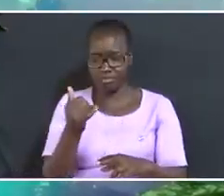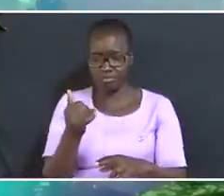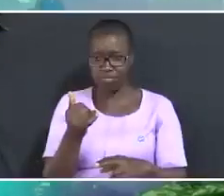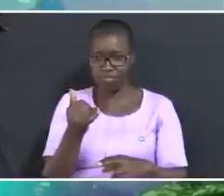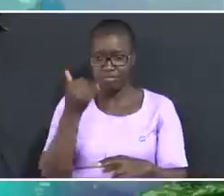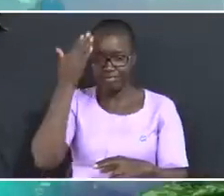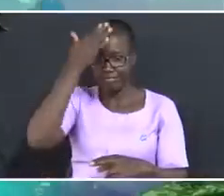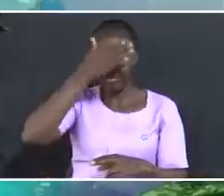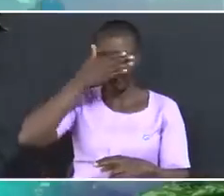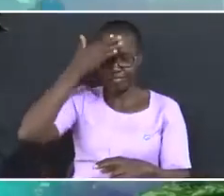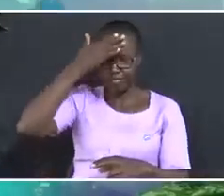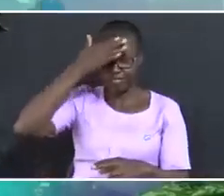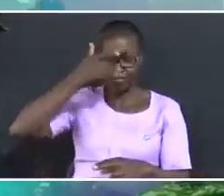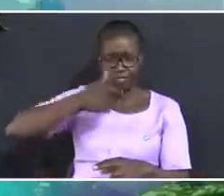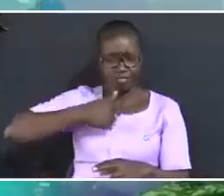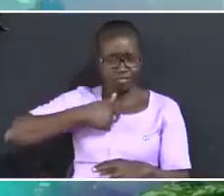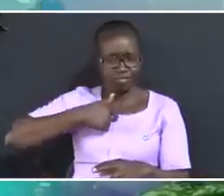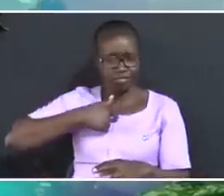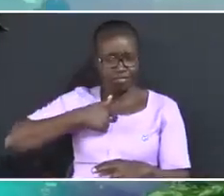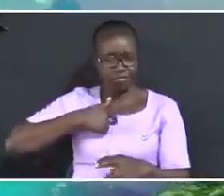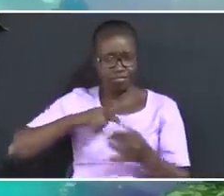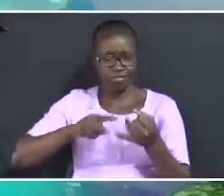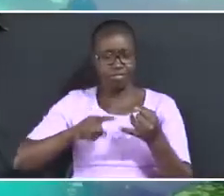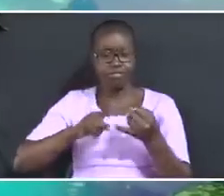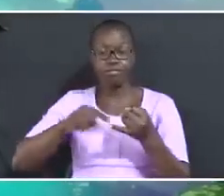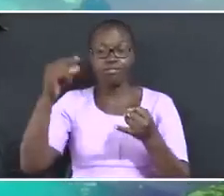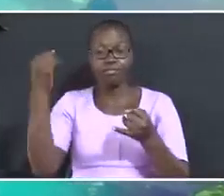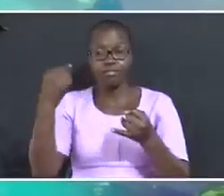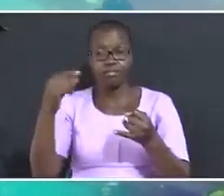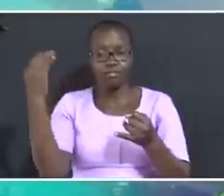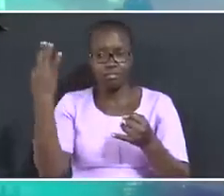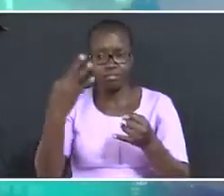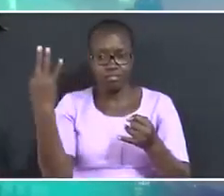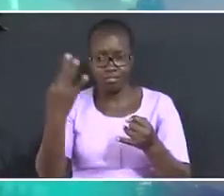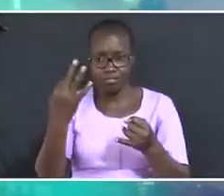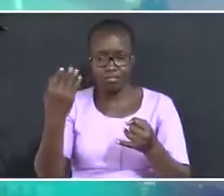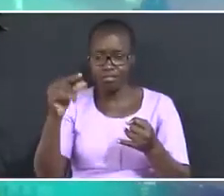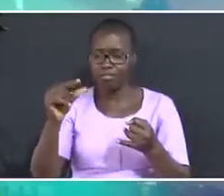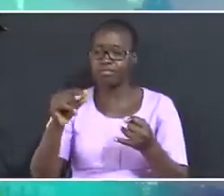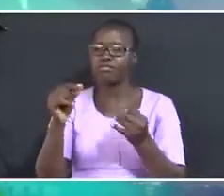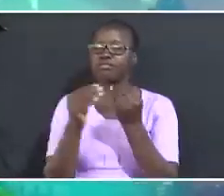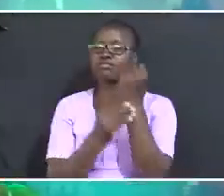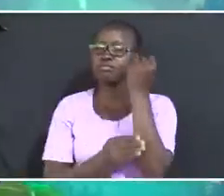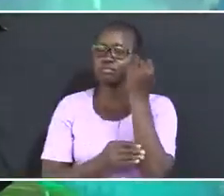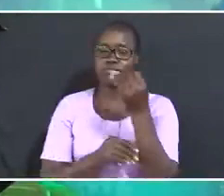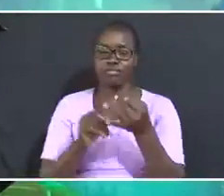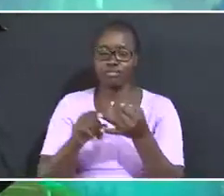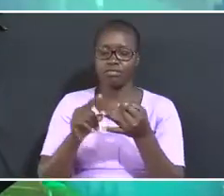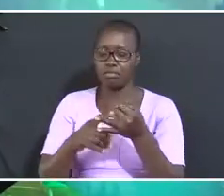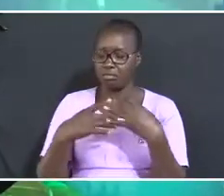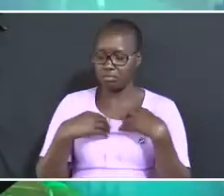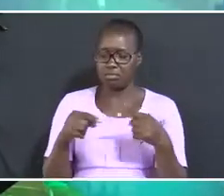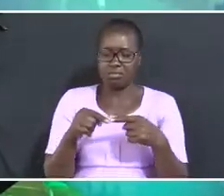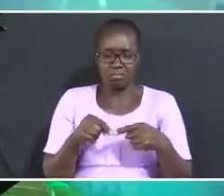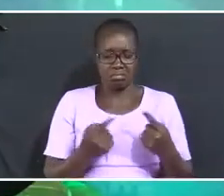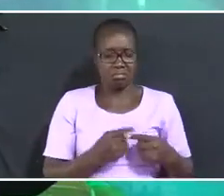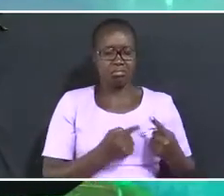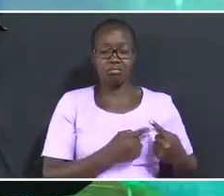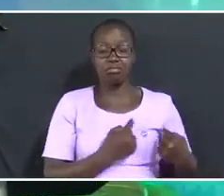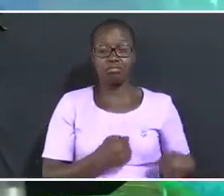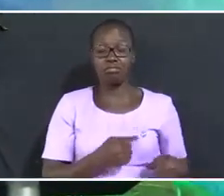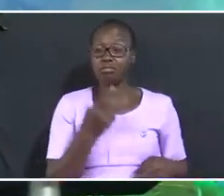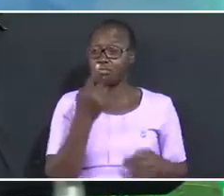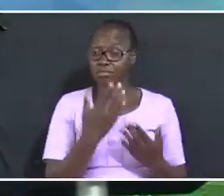anointed me, one, to preach the gospel to the poor, two, to heal the brokenhearted. So one of